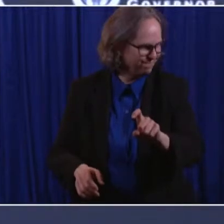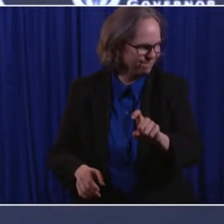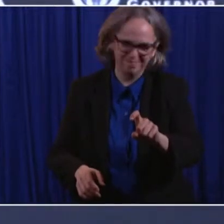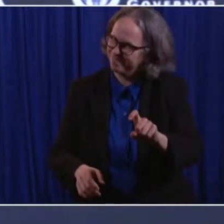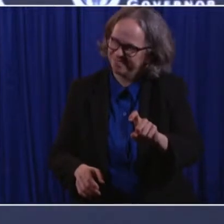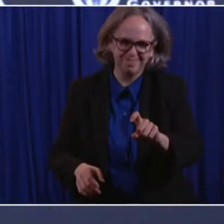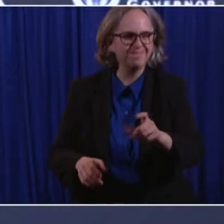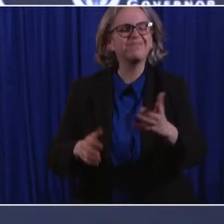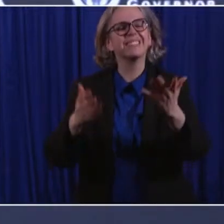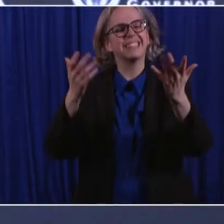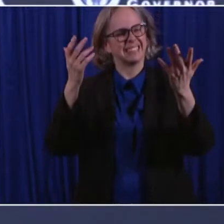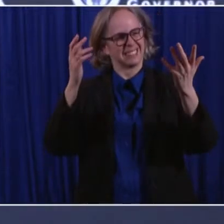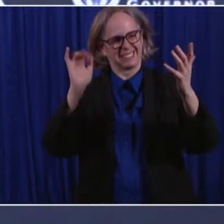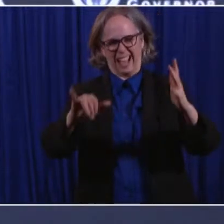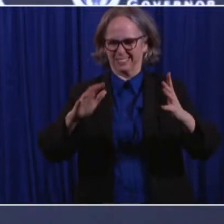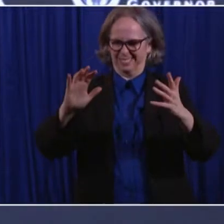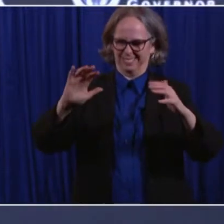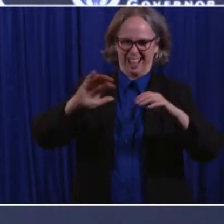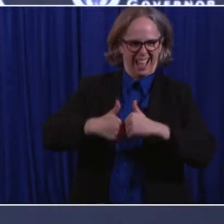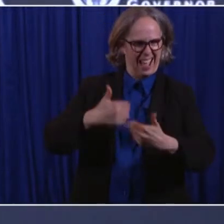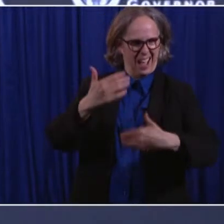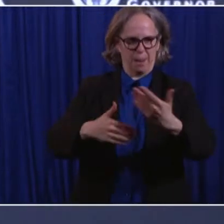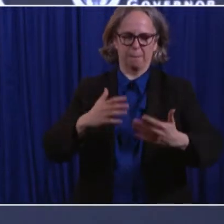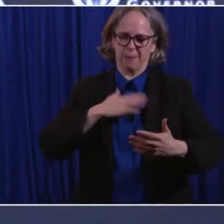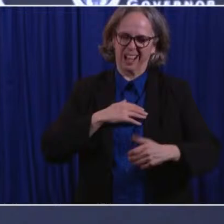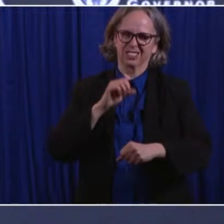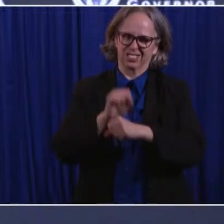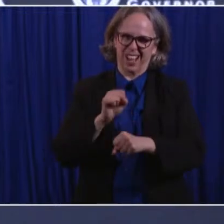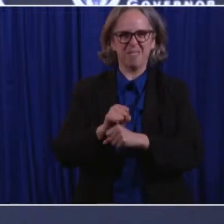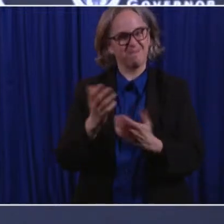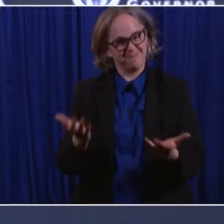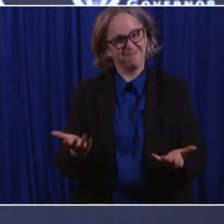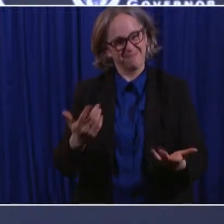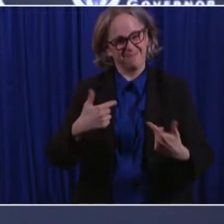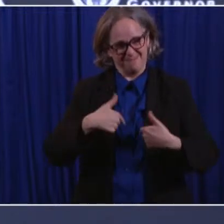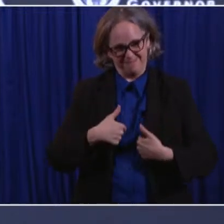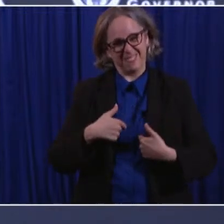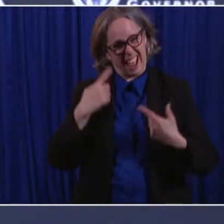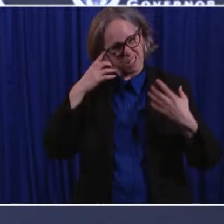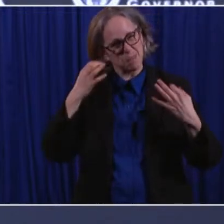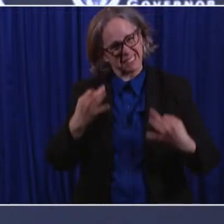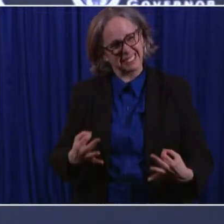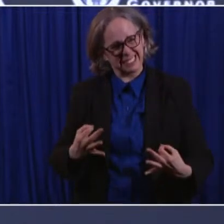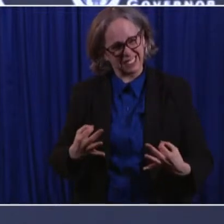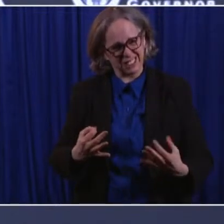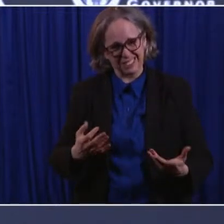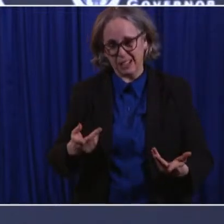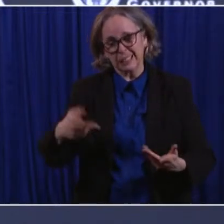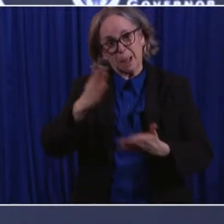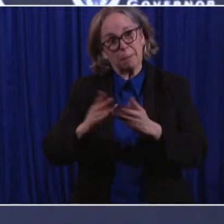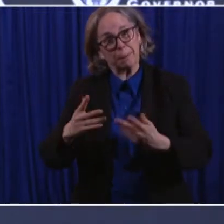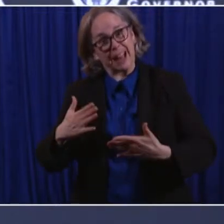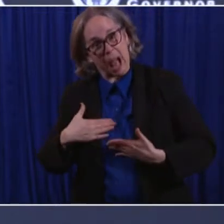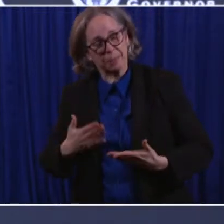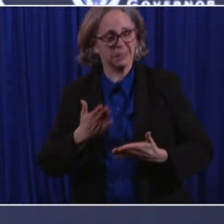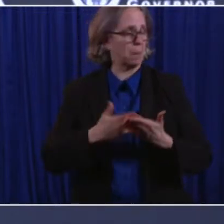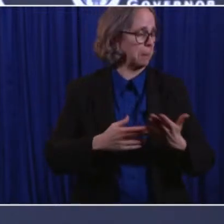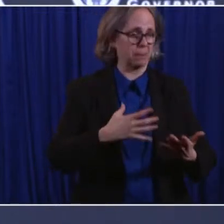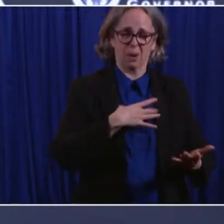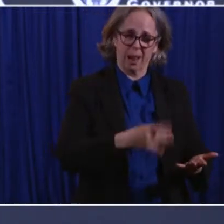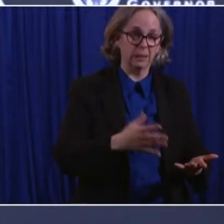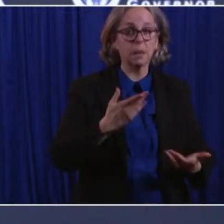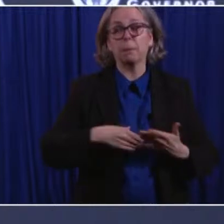listen and we try to make the best decisions that we can. But in regard to getting back to